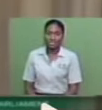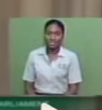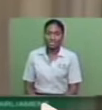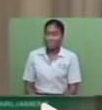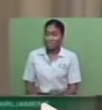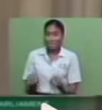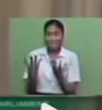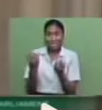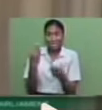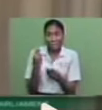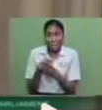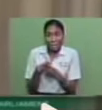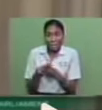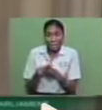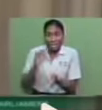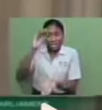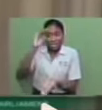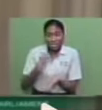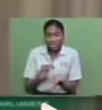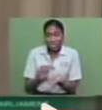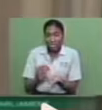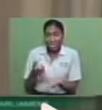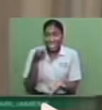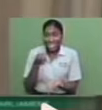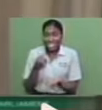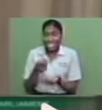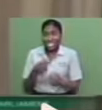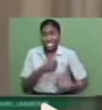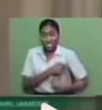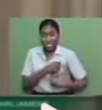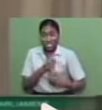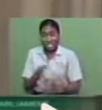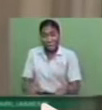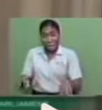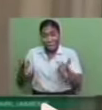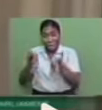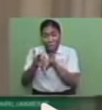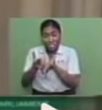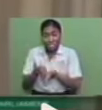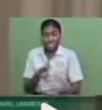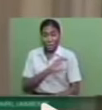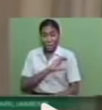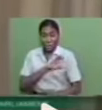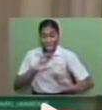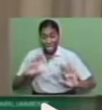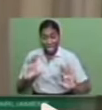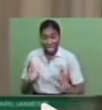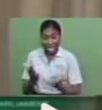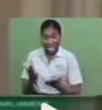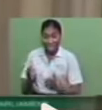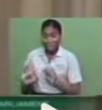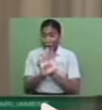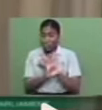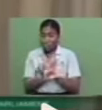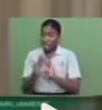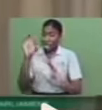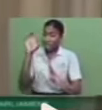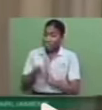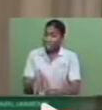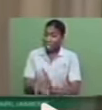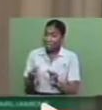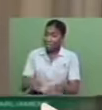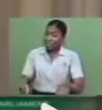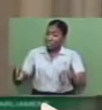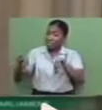talking about security, we're talking about crime prevention. We are talking of a very sensitive area in our lives and in